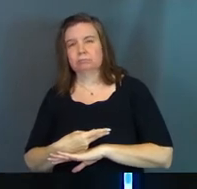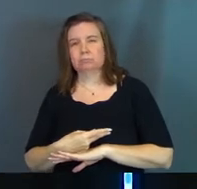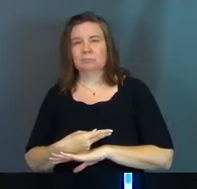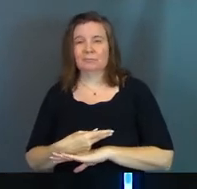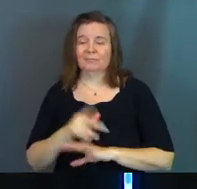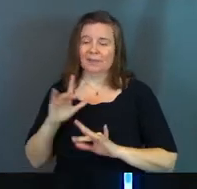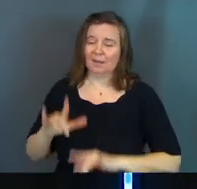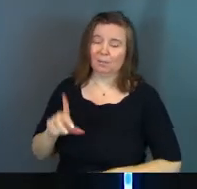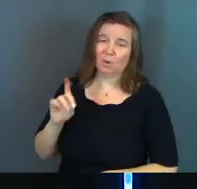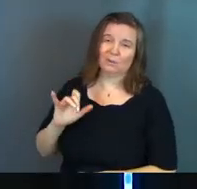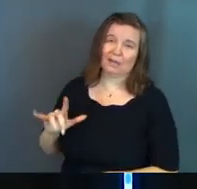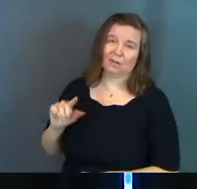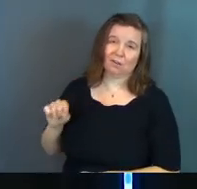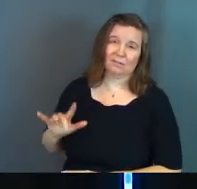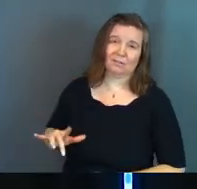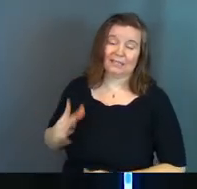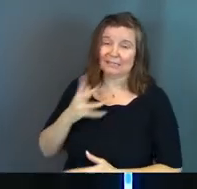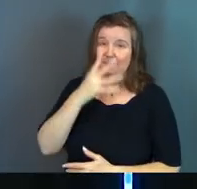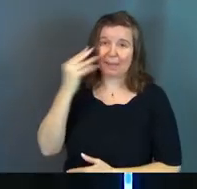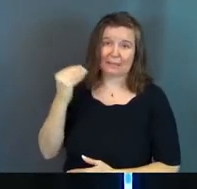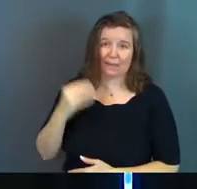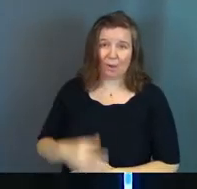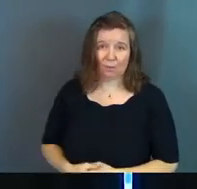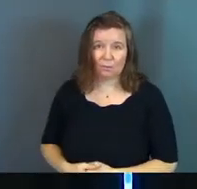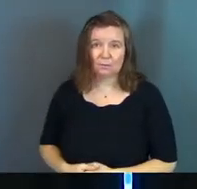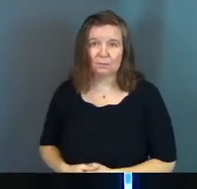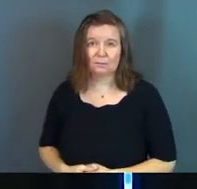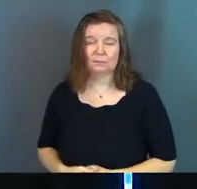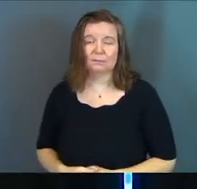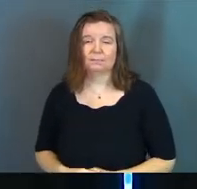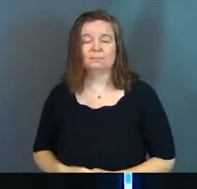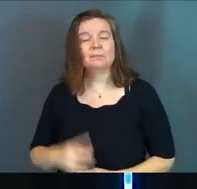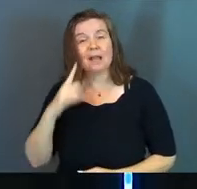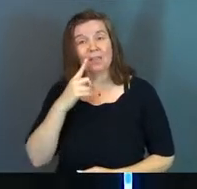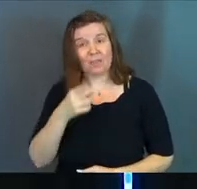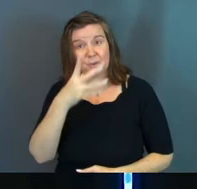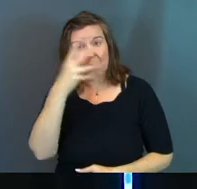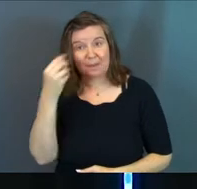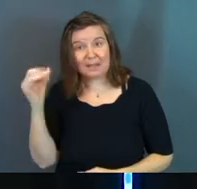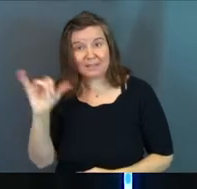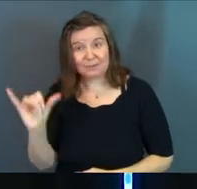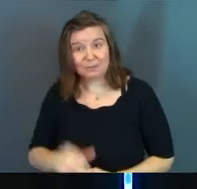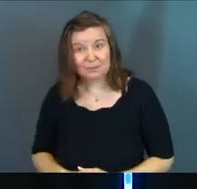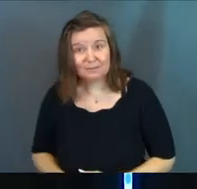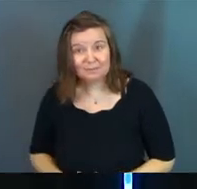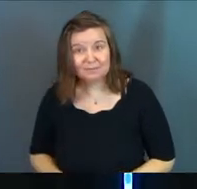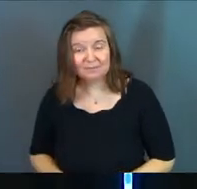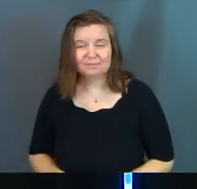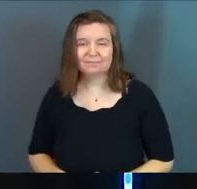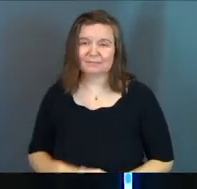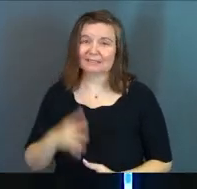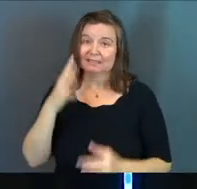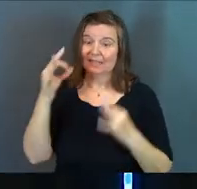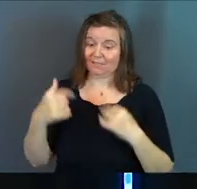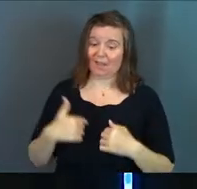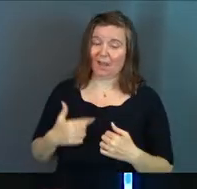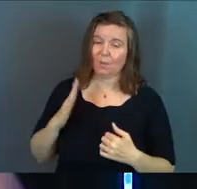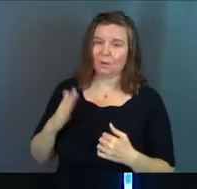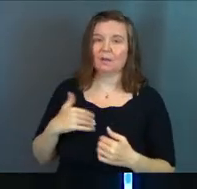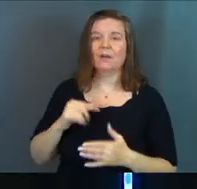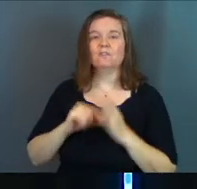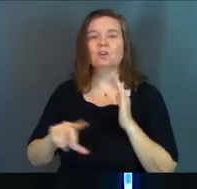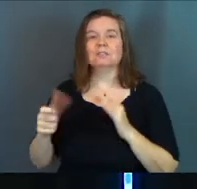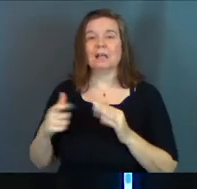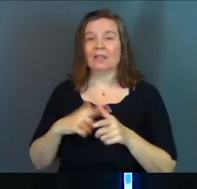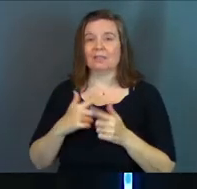ground. Poor Daniel passed out. I think you would have passed out too. Definitely. would have. Verse